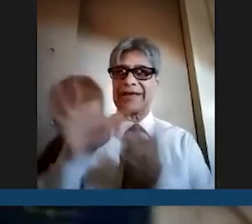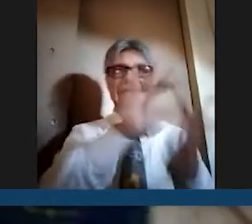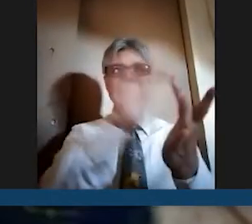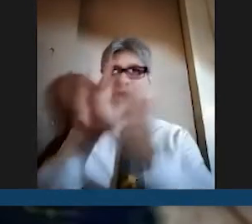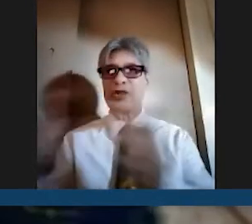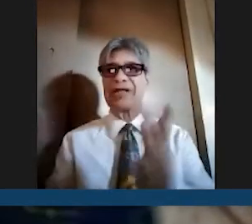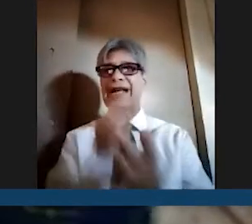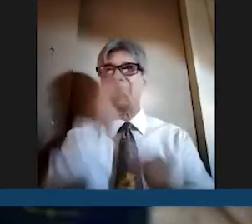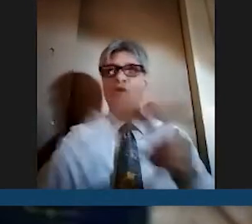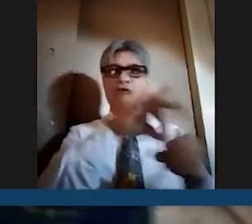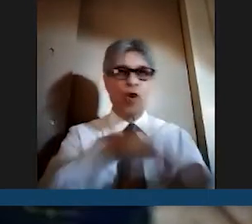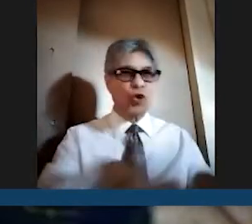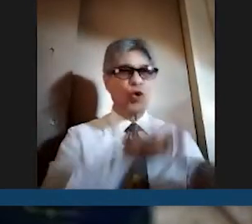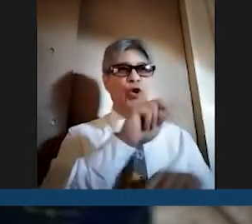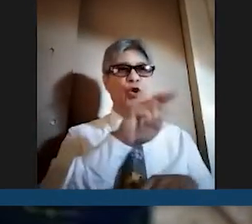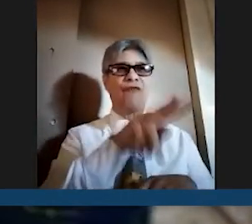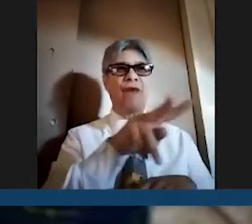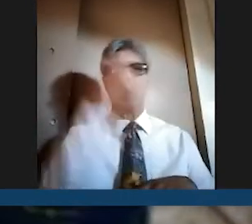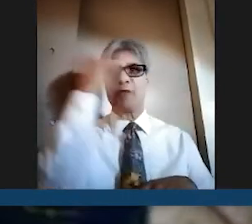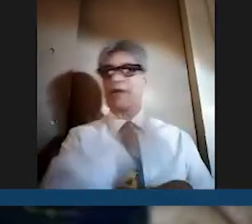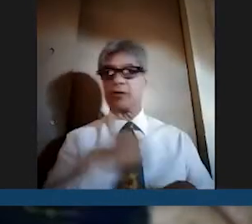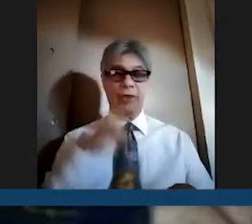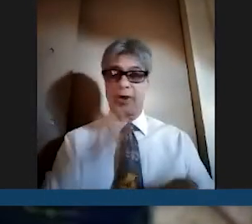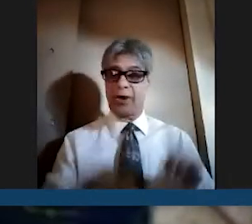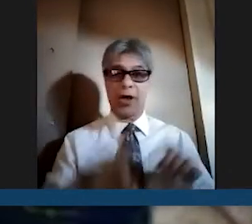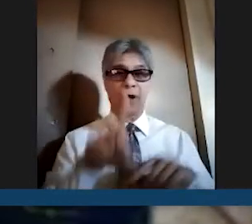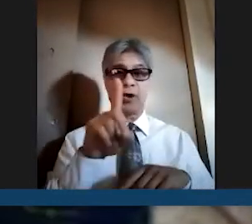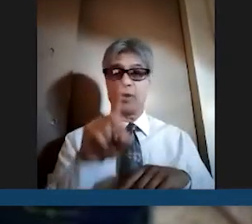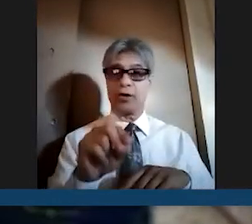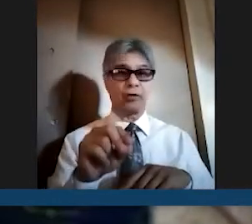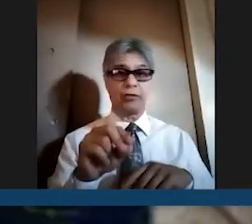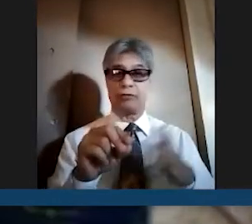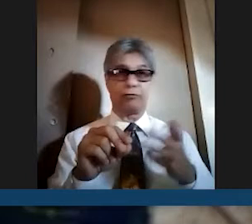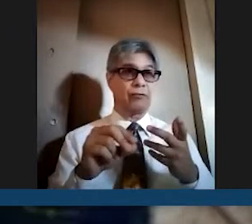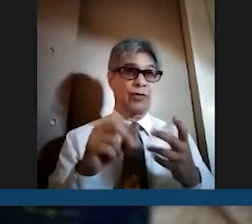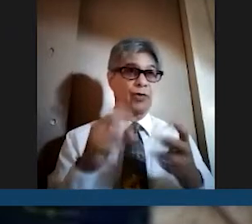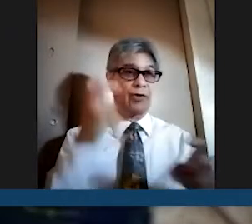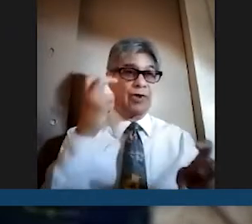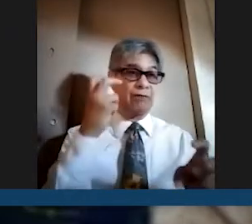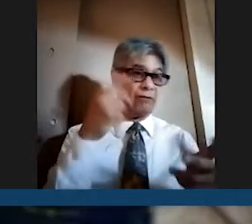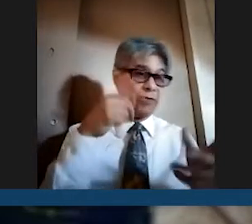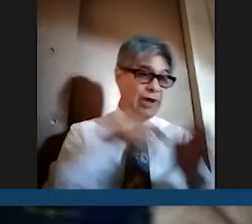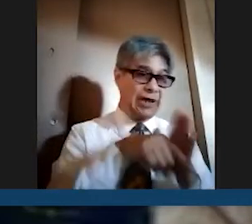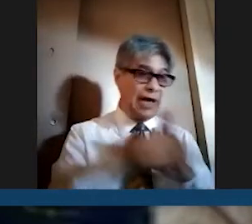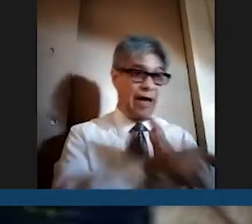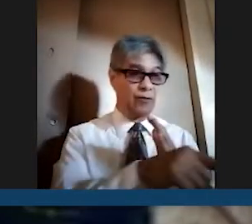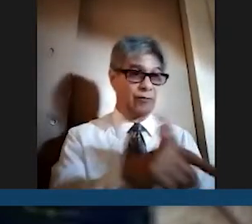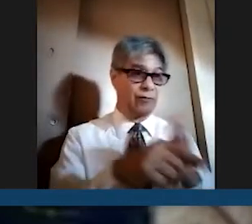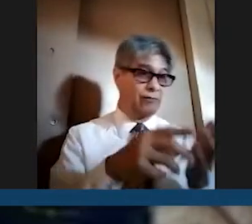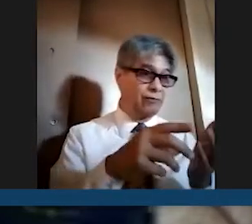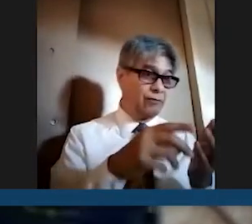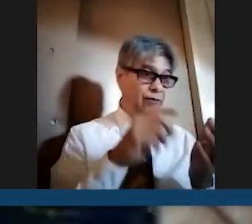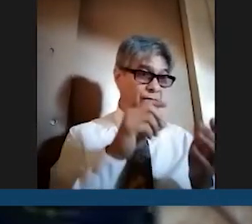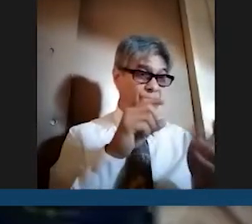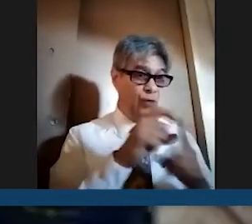November, and because we're not able to do like the groundwork as hard, right? And those are also what matters to them, is that you're